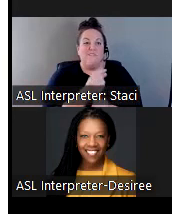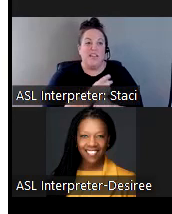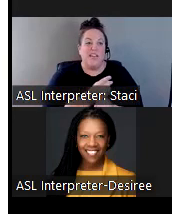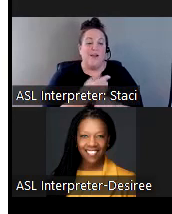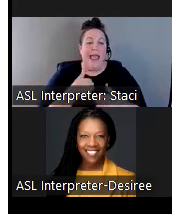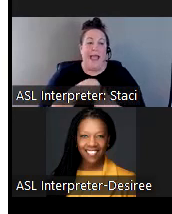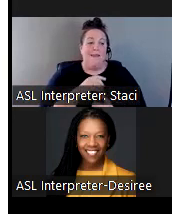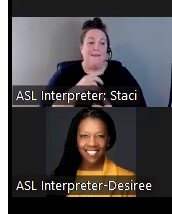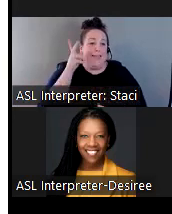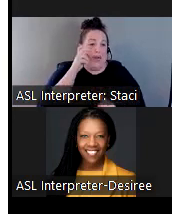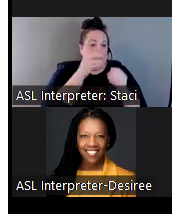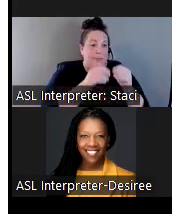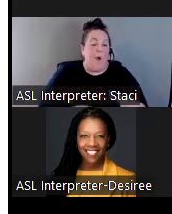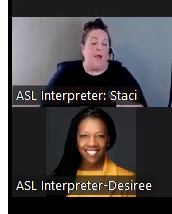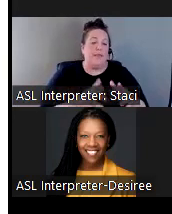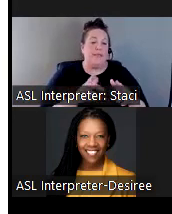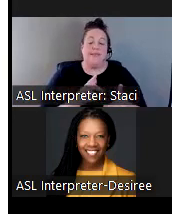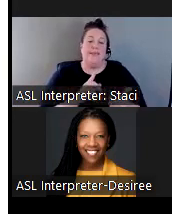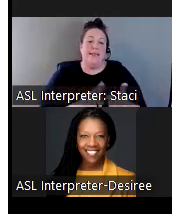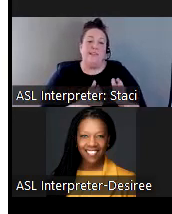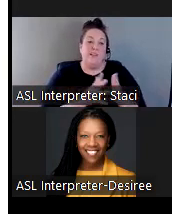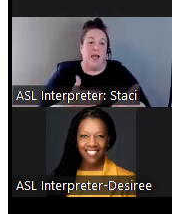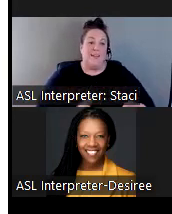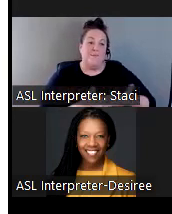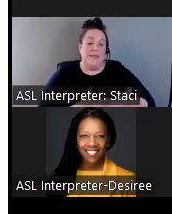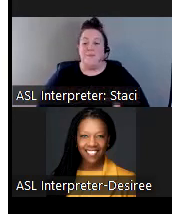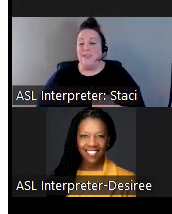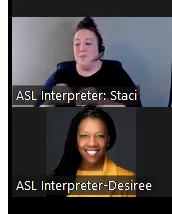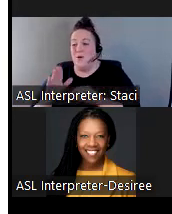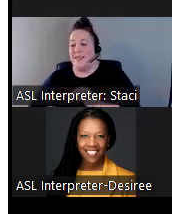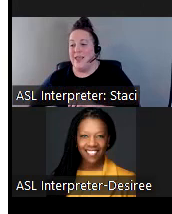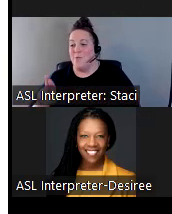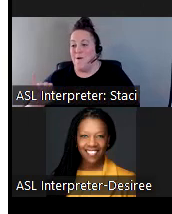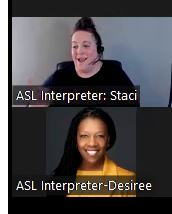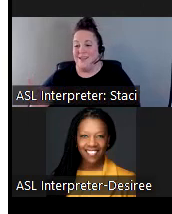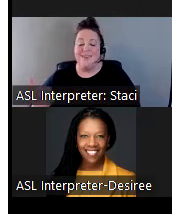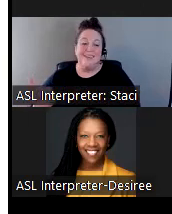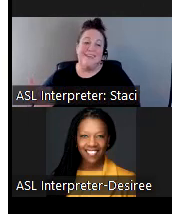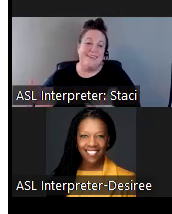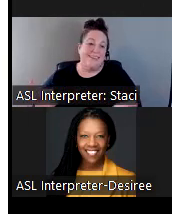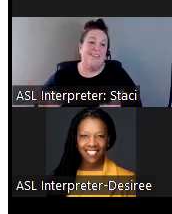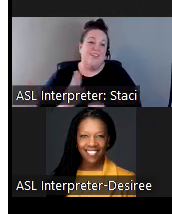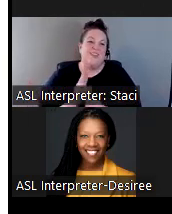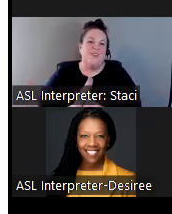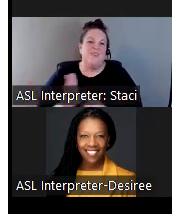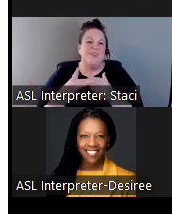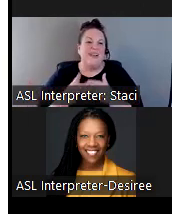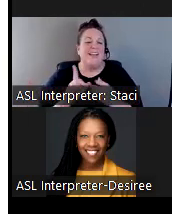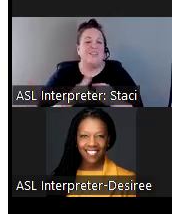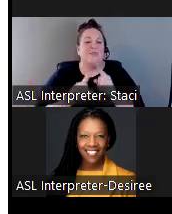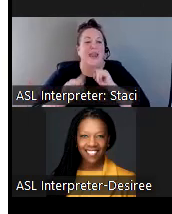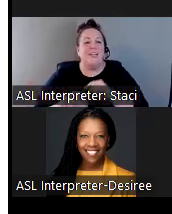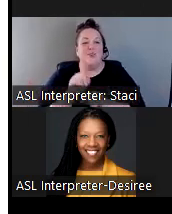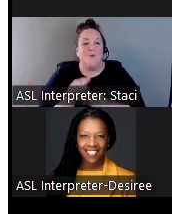hearing loss. That's a heck of a lot of babies, a lot more than Rhode Island, I can guarantee you. So use this as your guide to answer questions